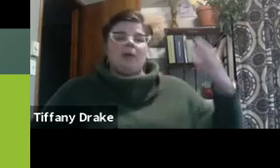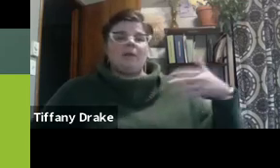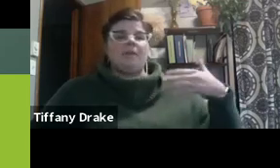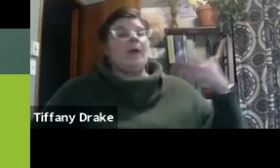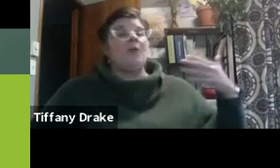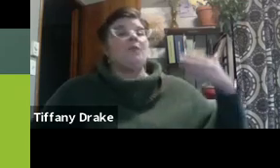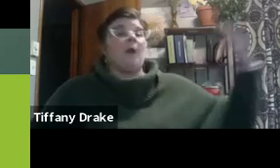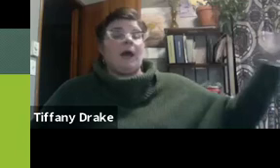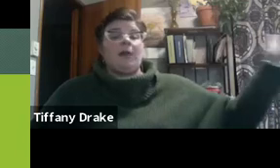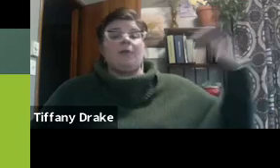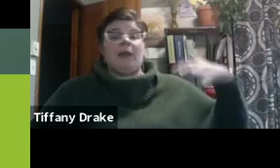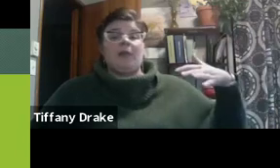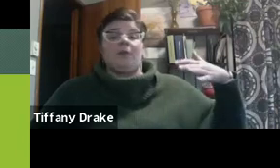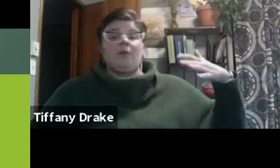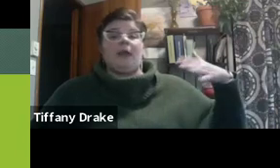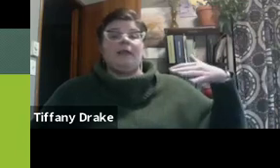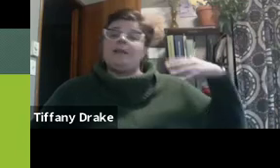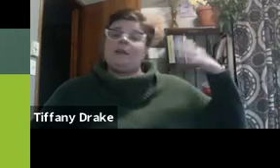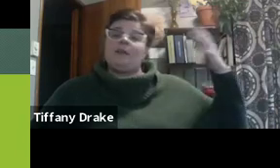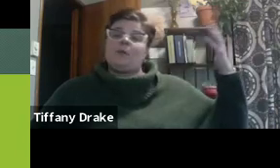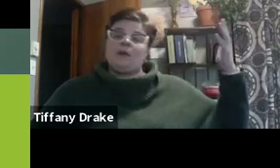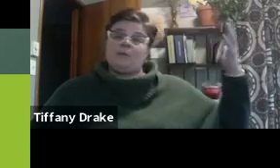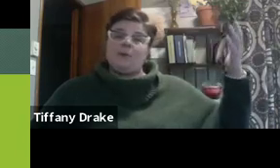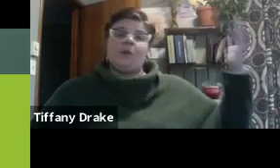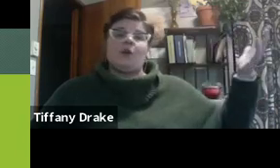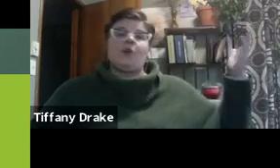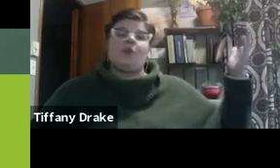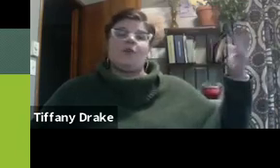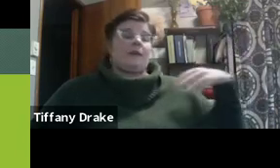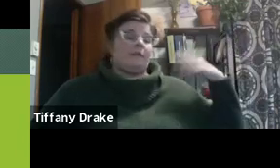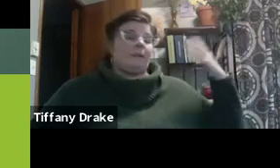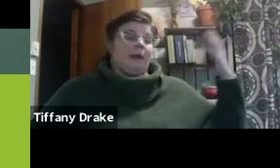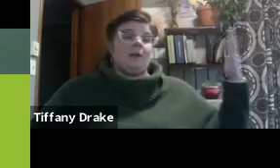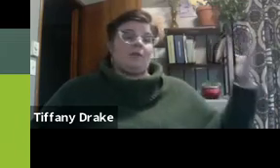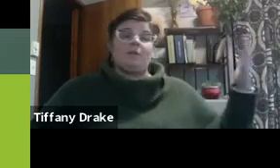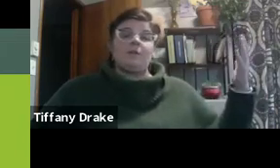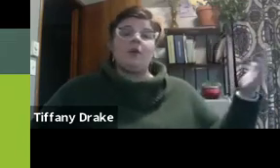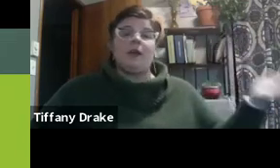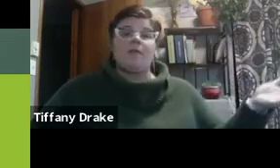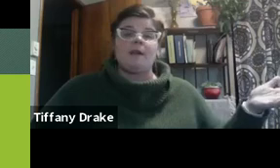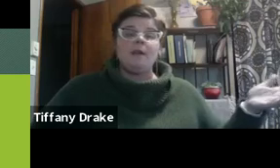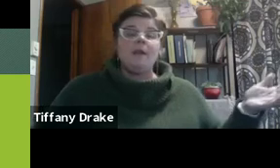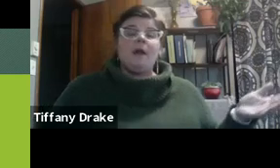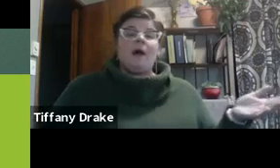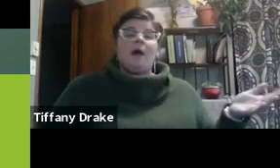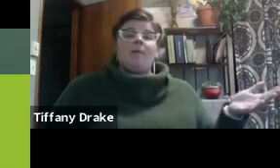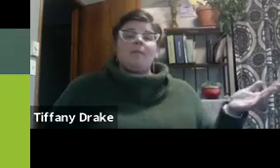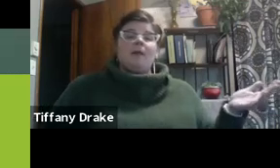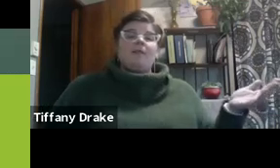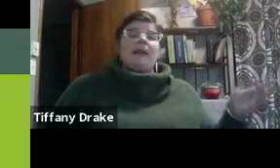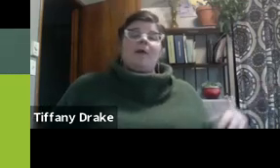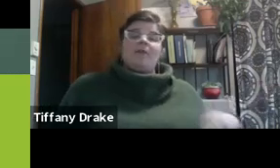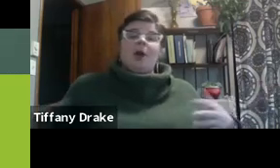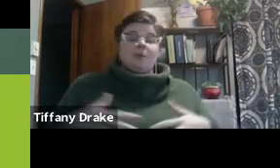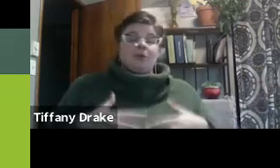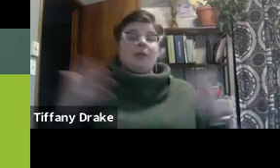the parent is now held to a higher standard, right? Like when it first occurs and it's the parent is just learning of it,